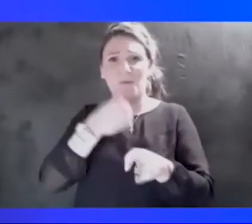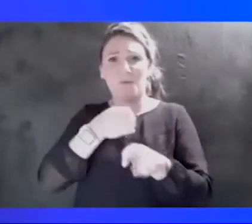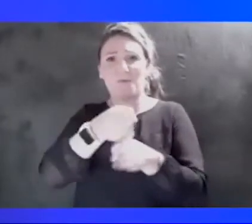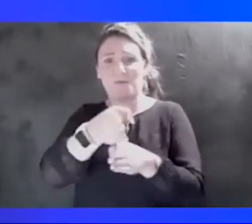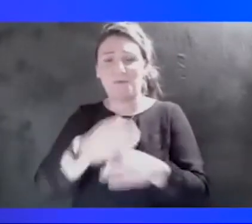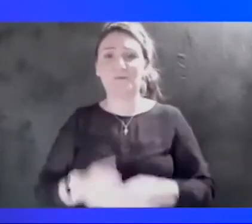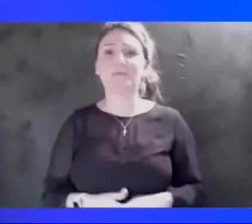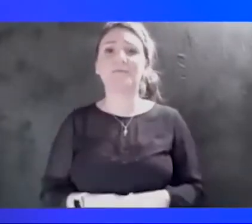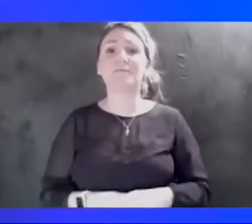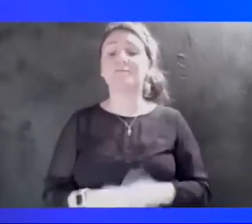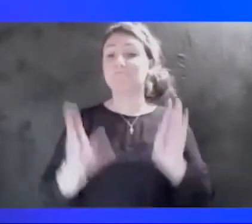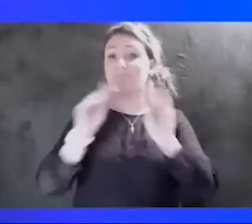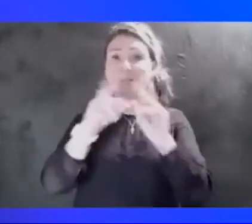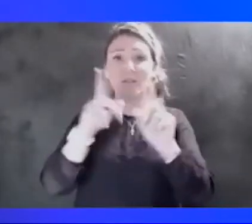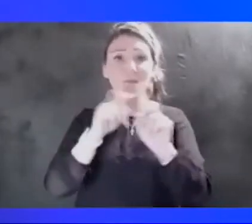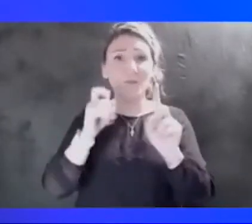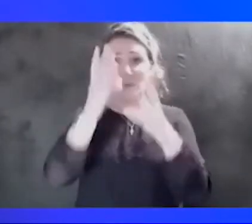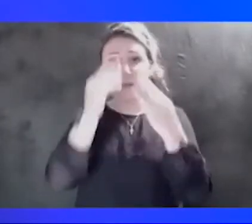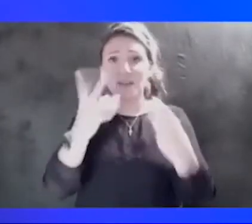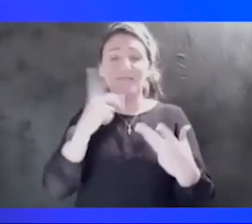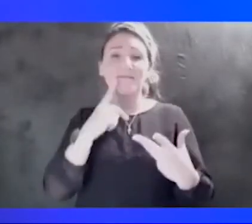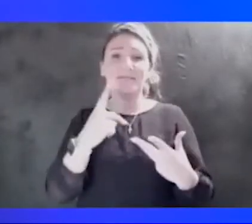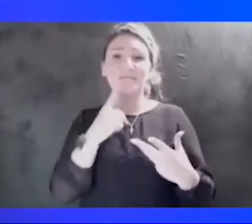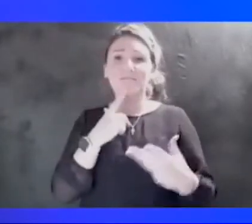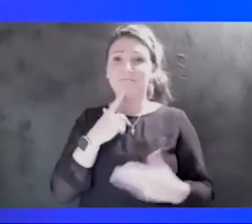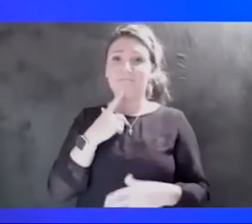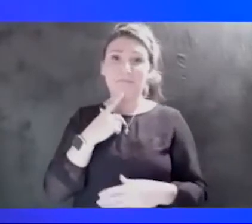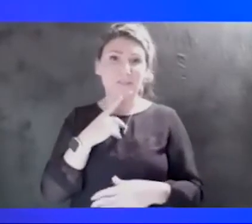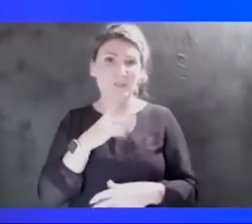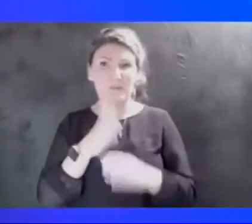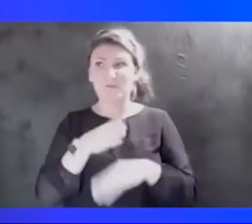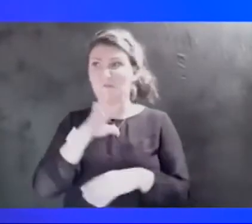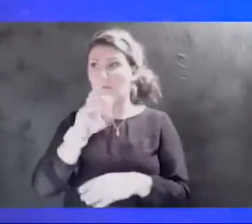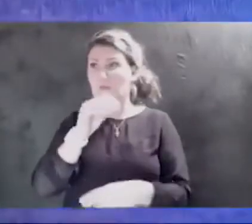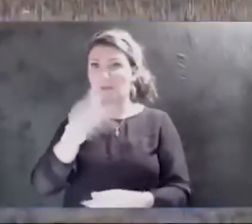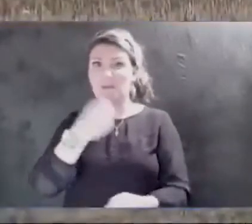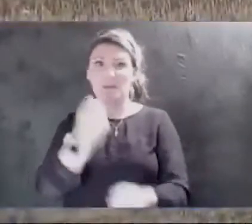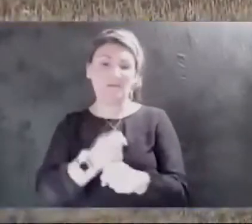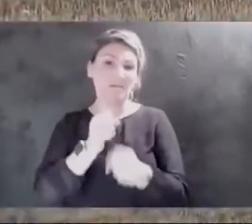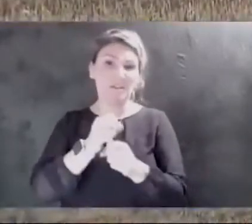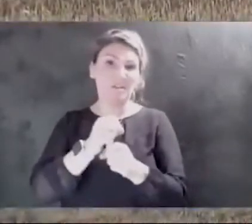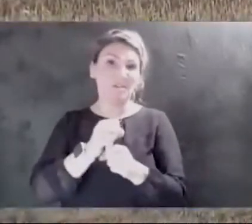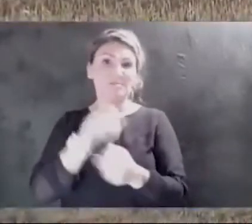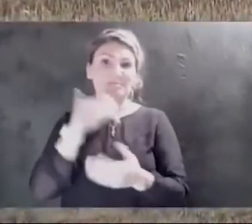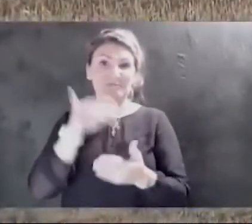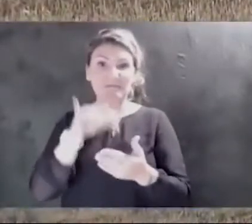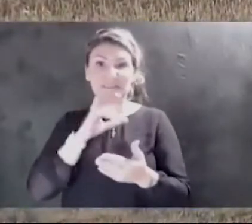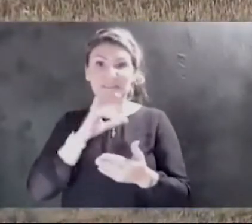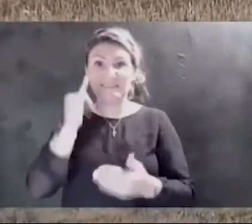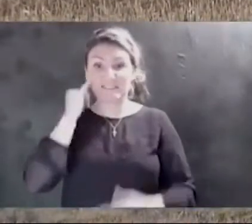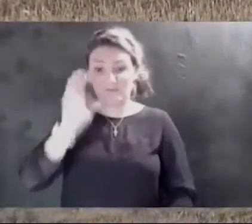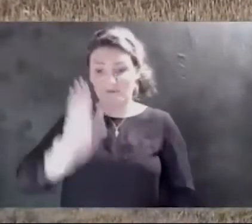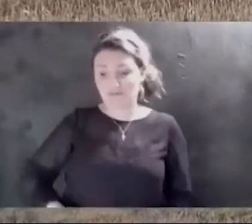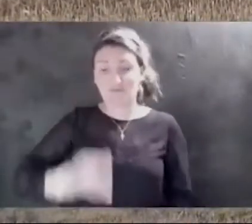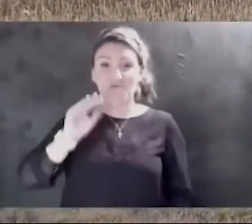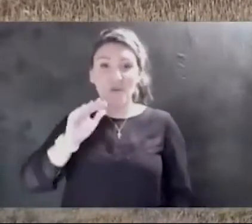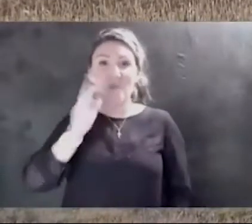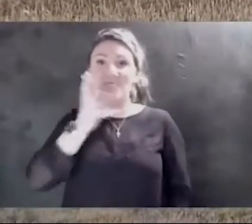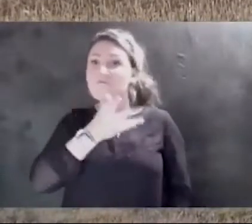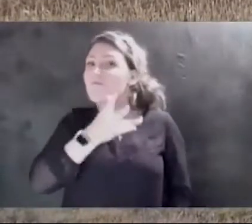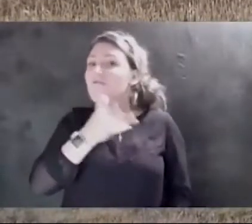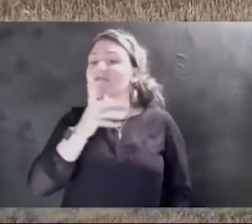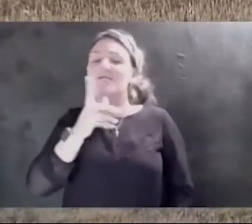data over 40 years of study that if you grow up rural, you're more likely to go back rural, you're more likely to practice primary